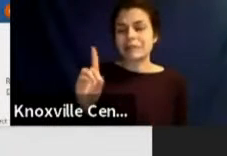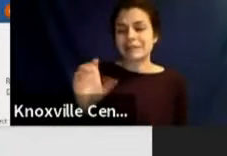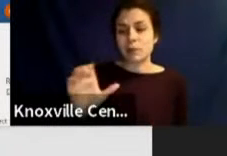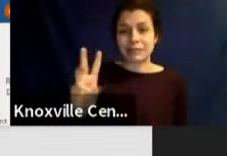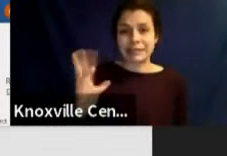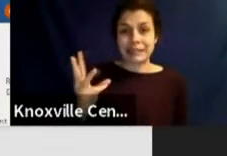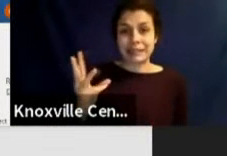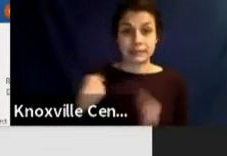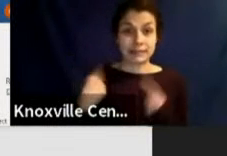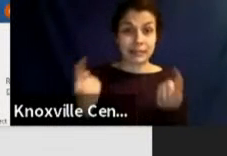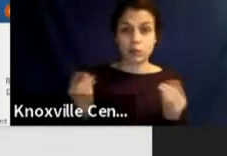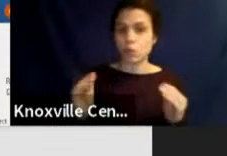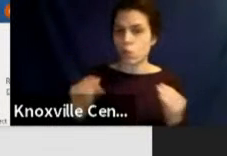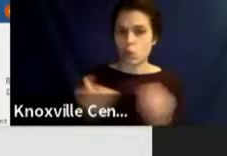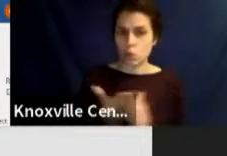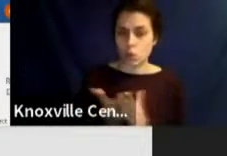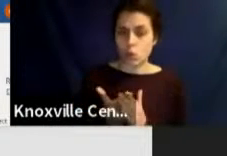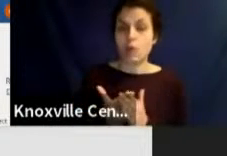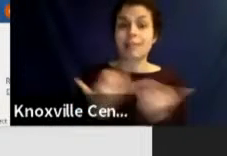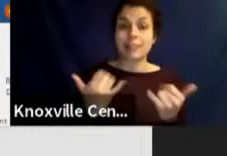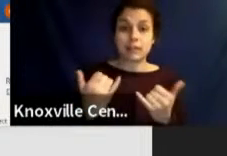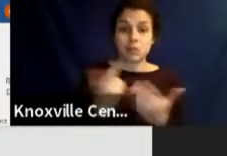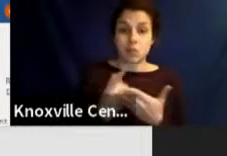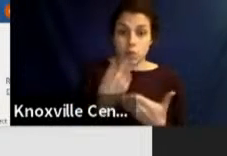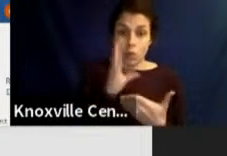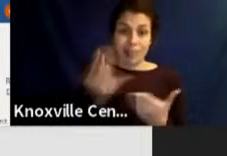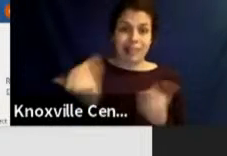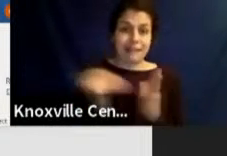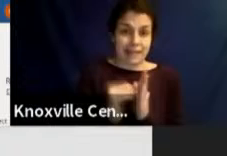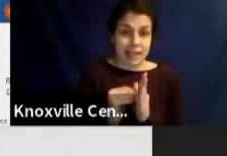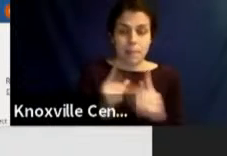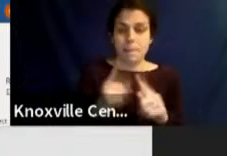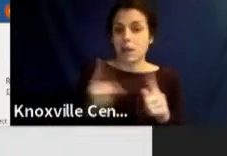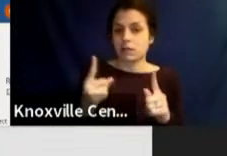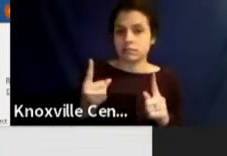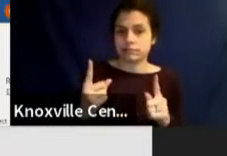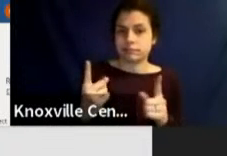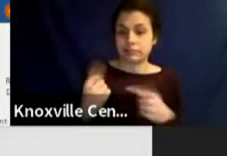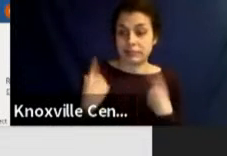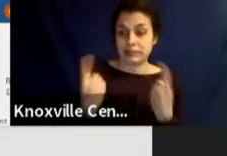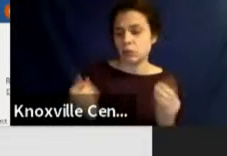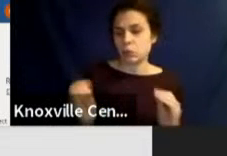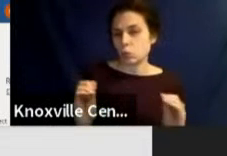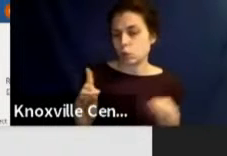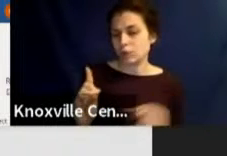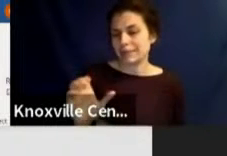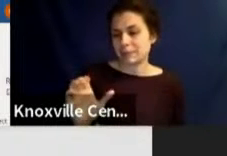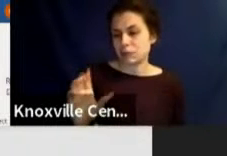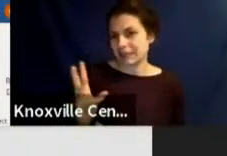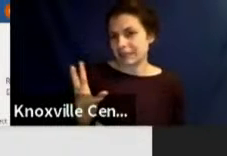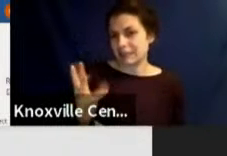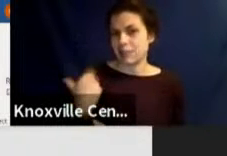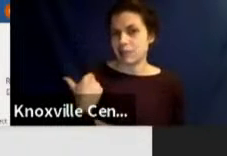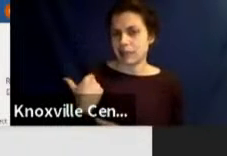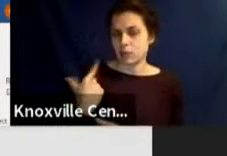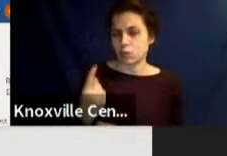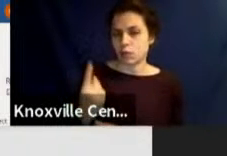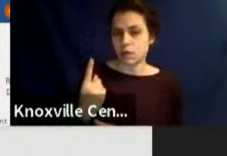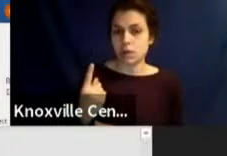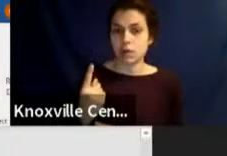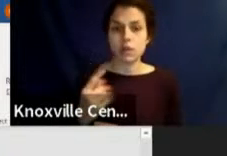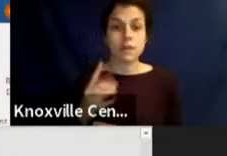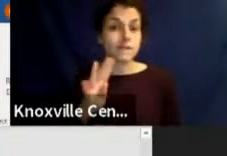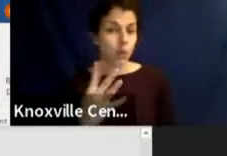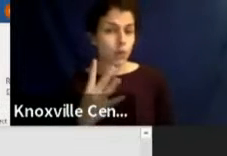will come out this week, but that's the last one we have. Okay. Now the 1, 2, 3, the fourth and fifth whereases we probably